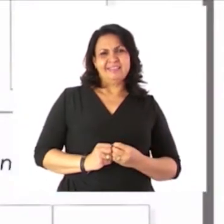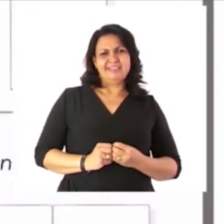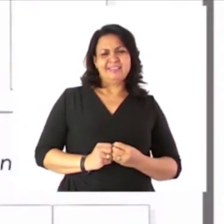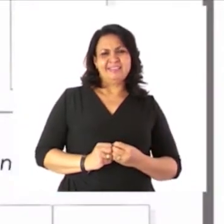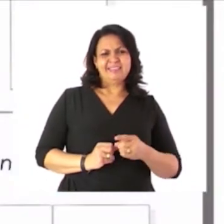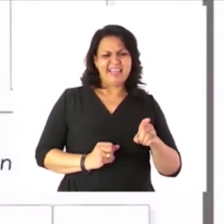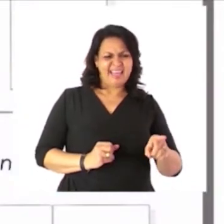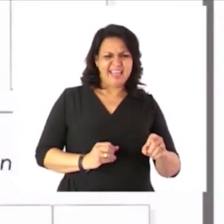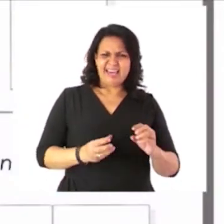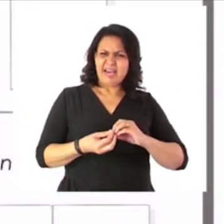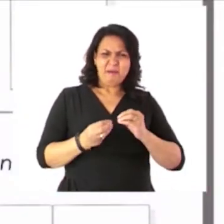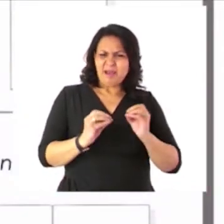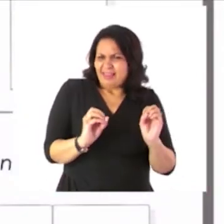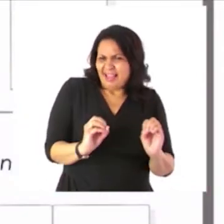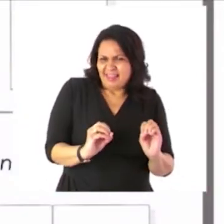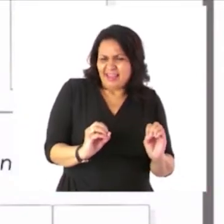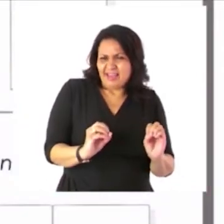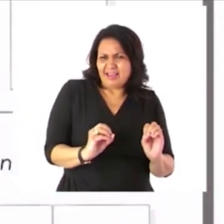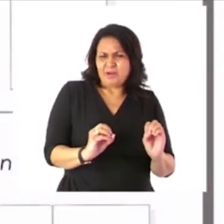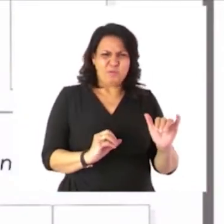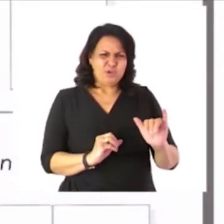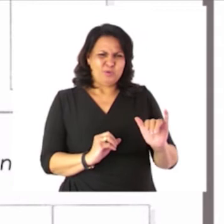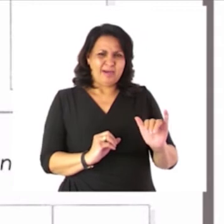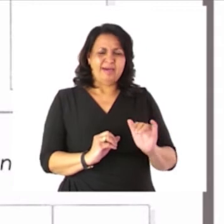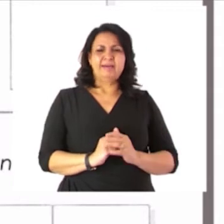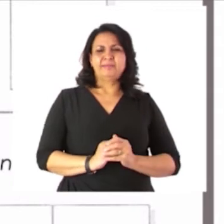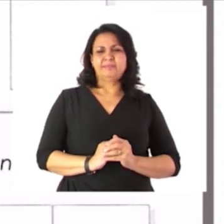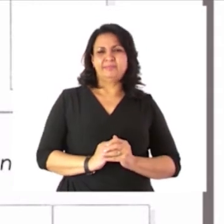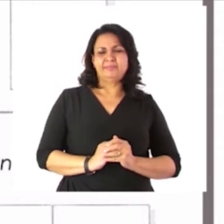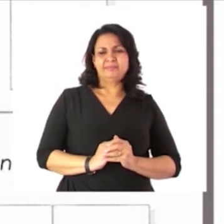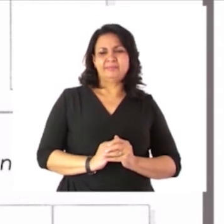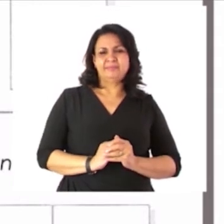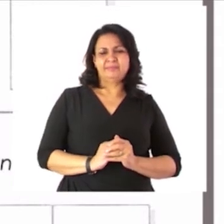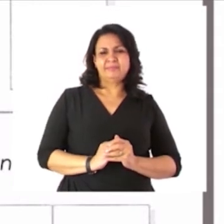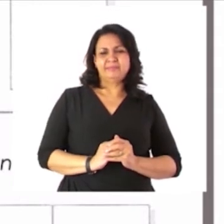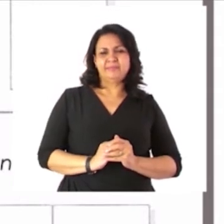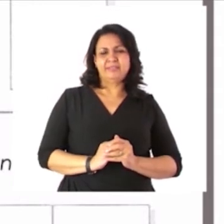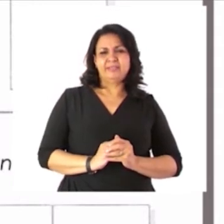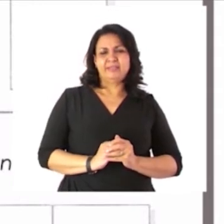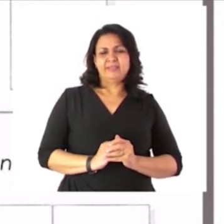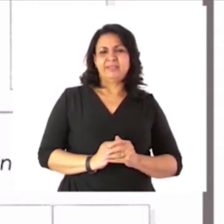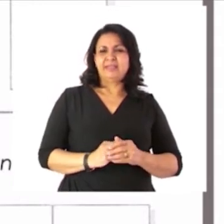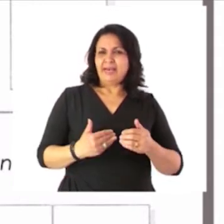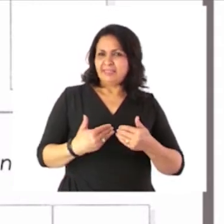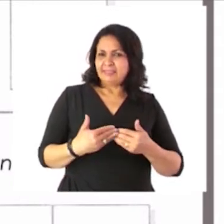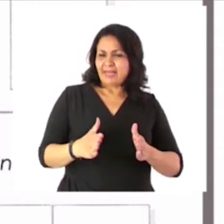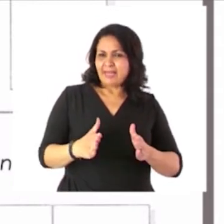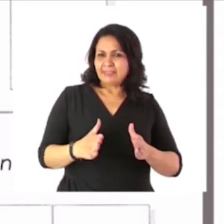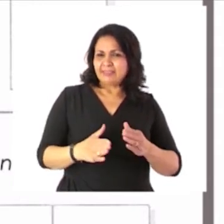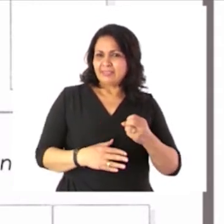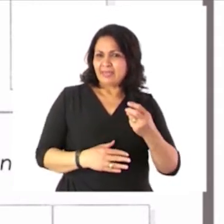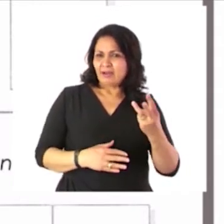there, but if you help me to count, we will find out what number is missing. Let's start from